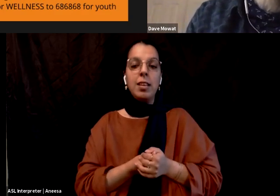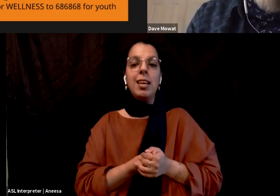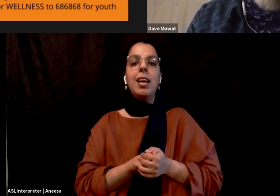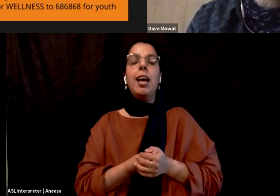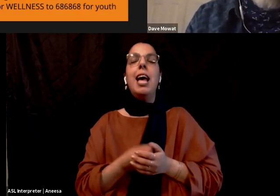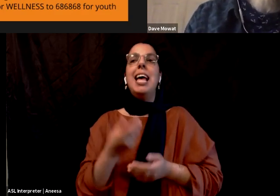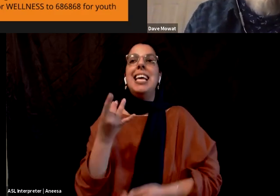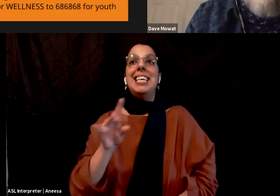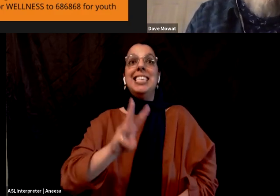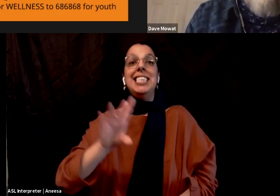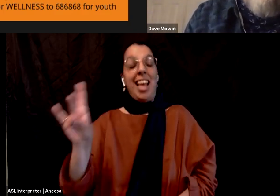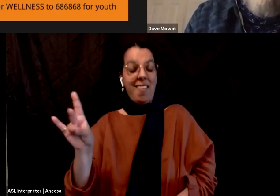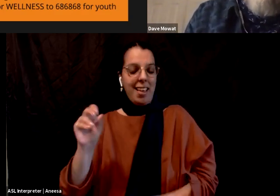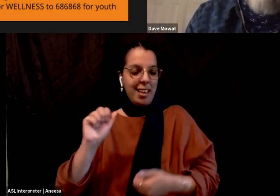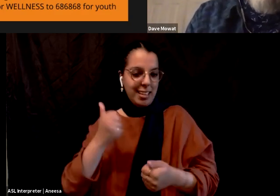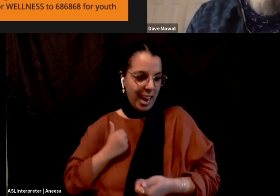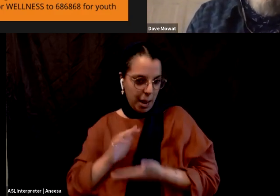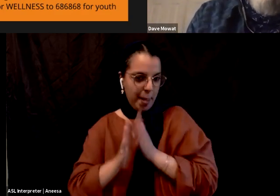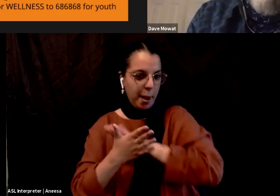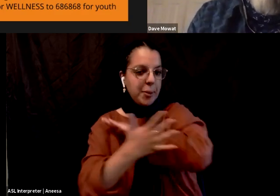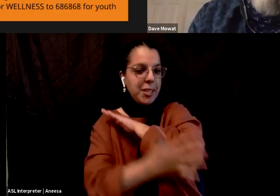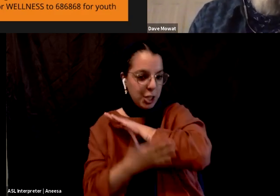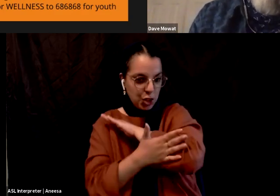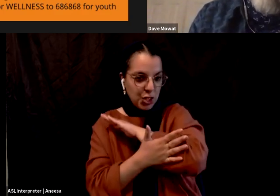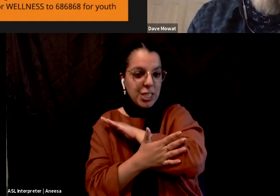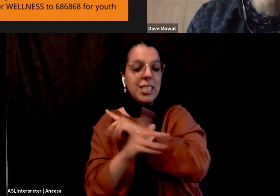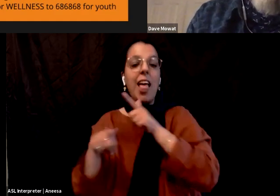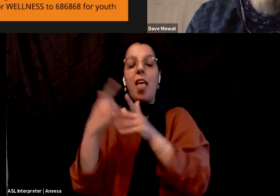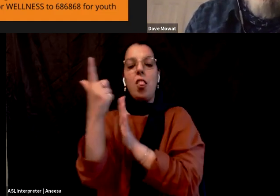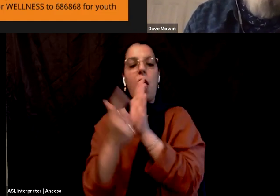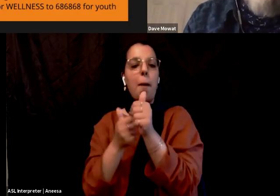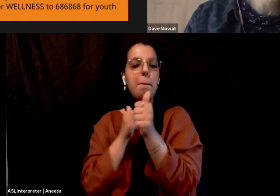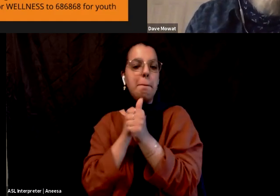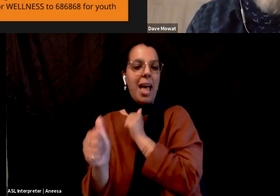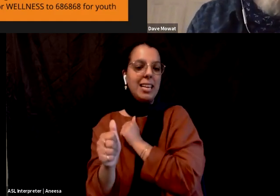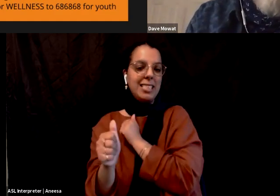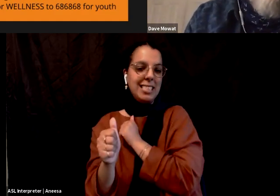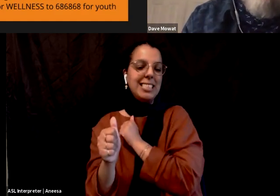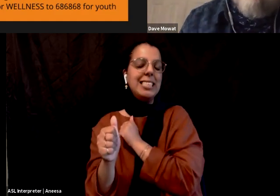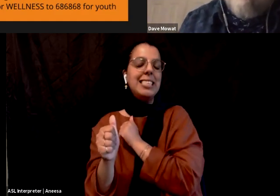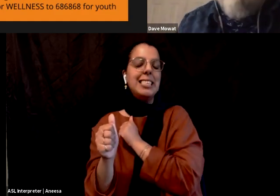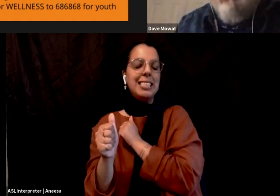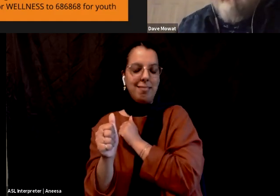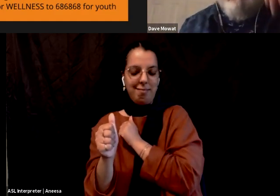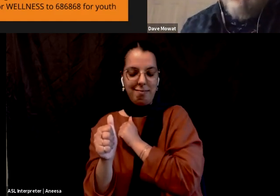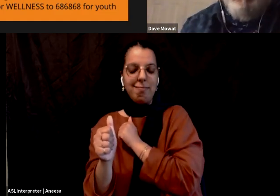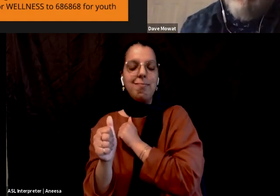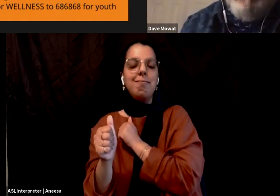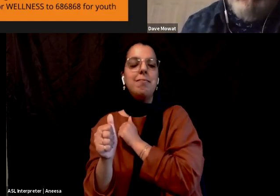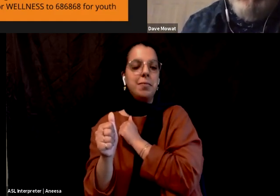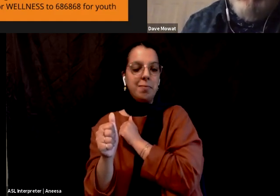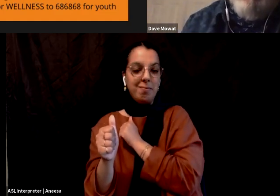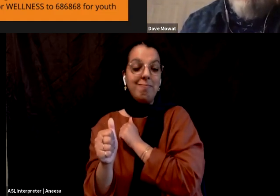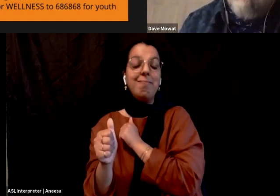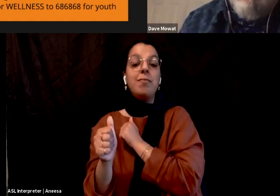1867, Confederation, Section 9124, check that out for yourselves. The federal